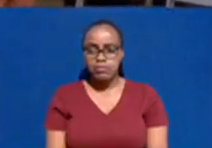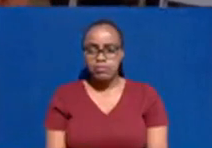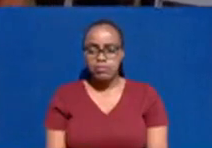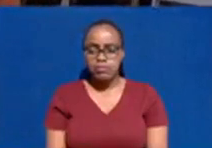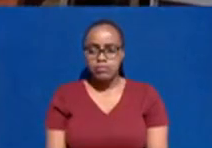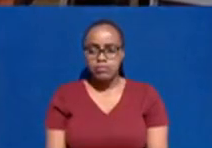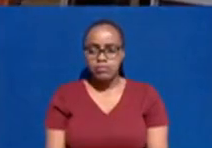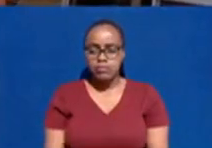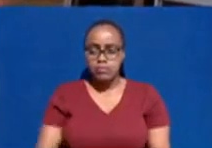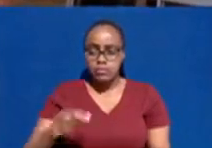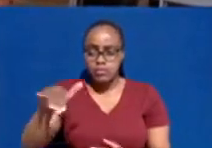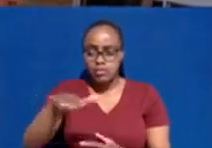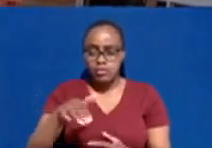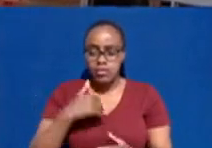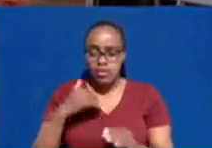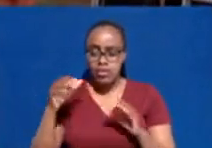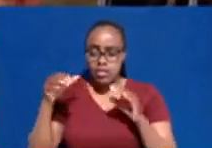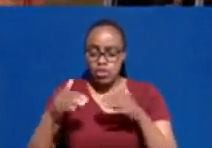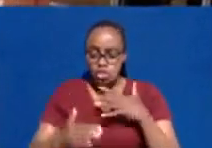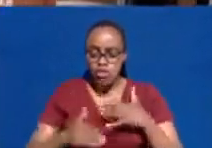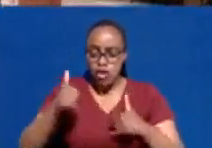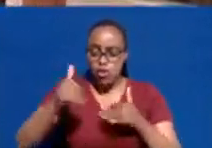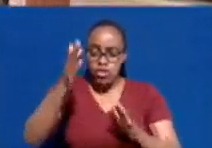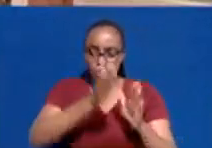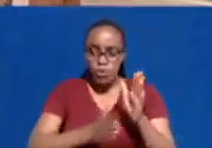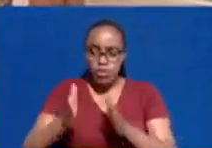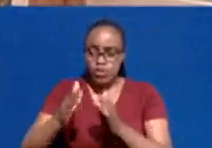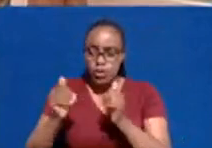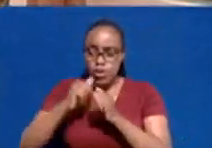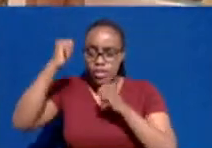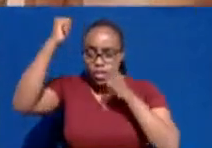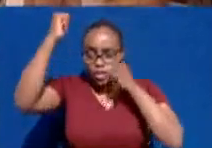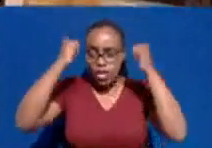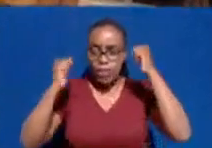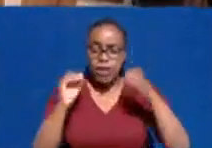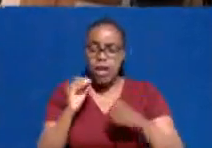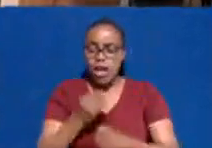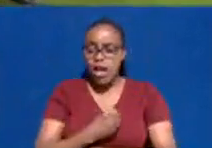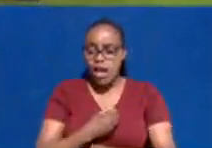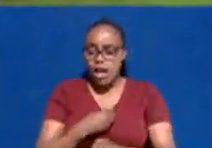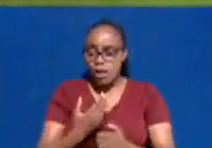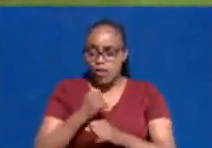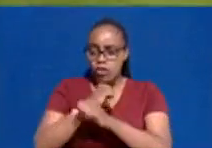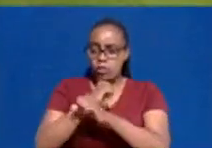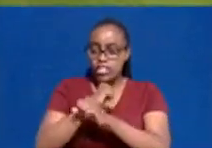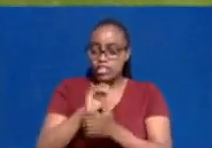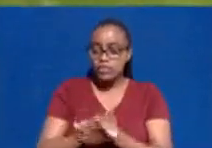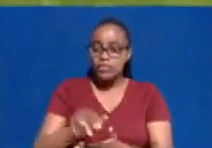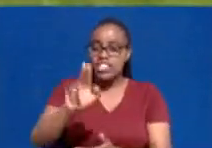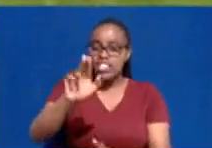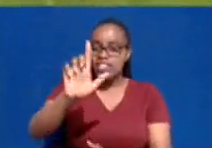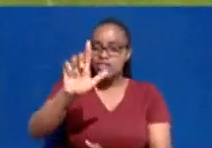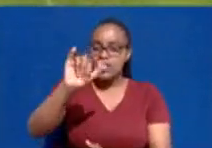Wima uwanjani ni gwaride la heshima lililoandaliwa na majeshi yetu ya ulinzi. At the Ulinzi